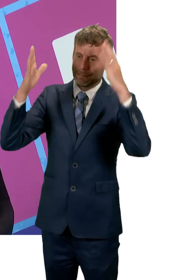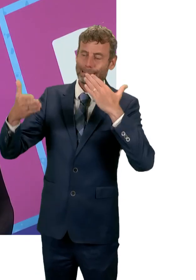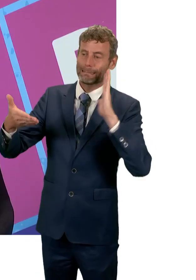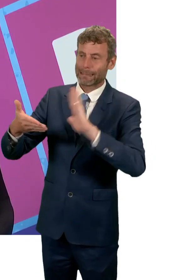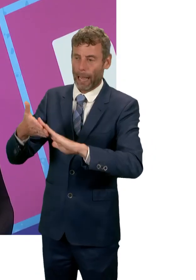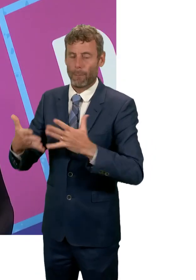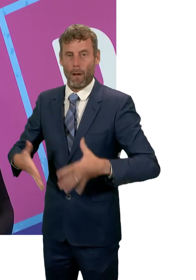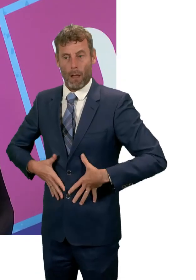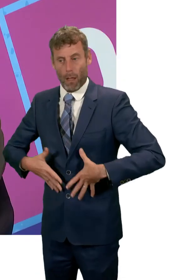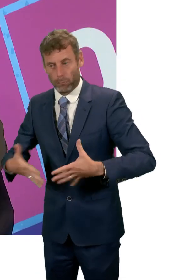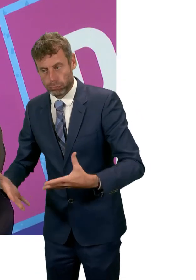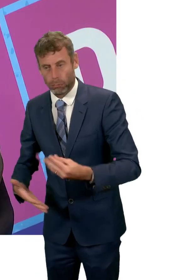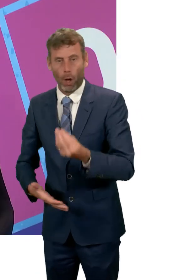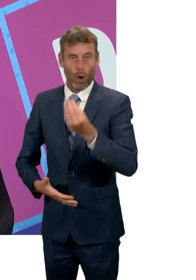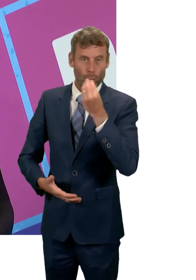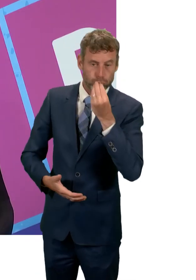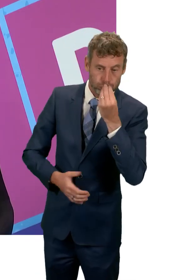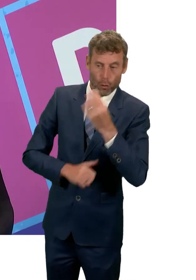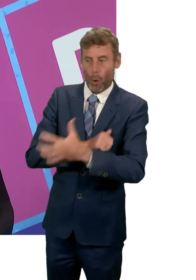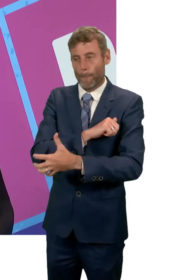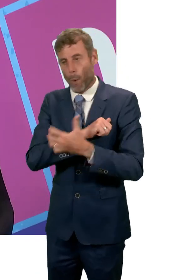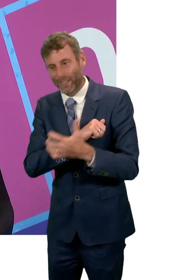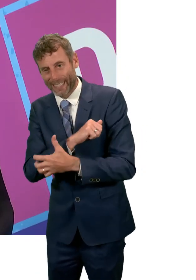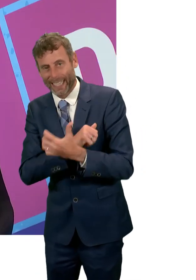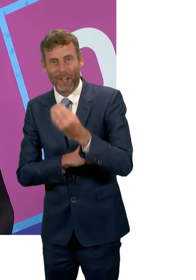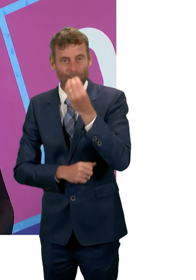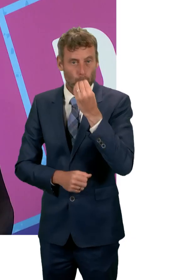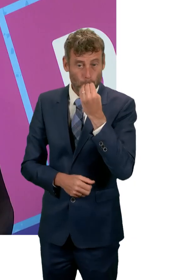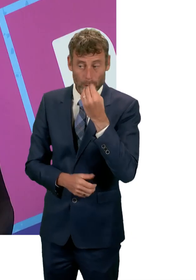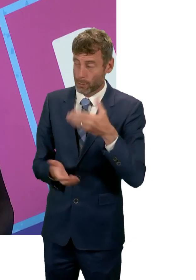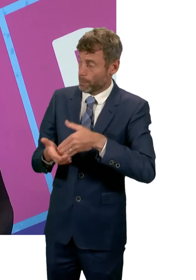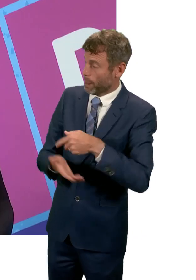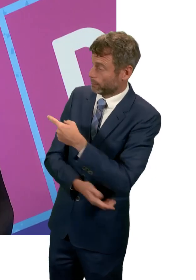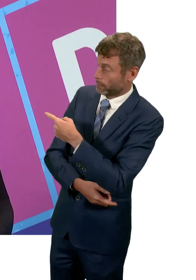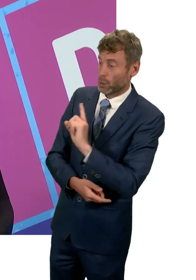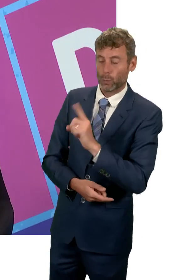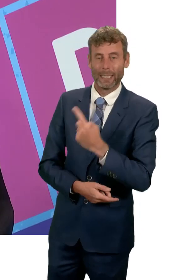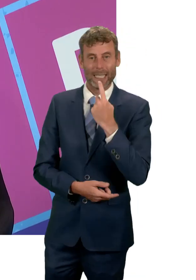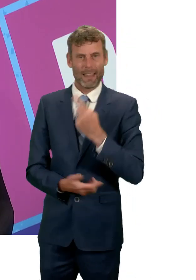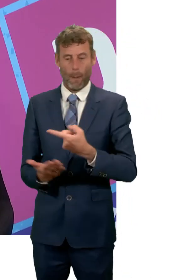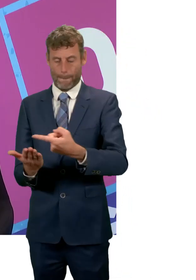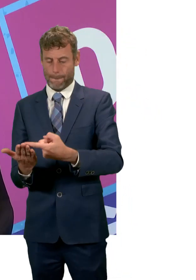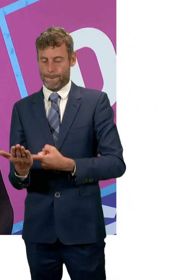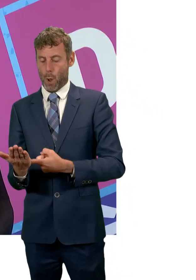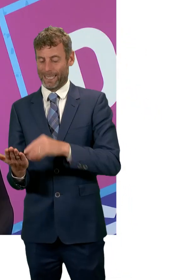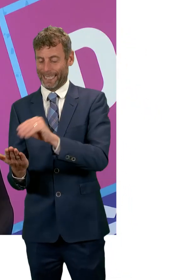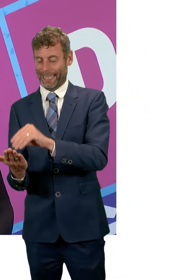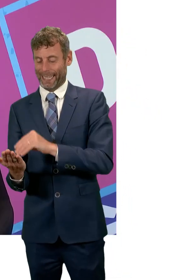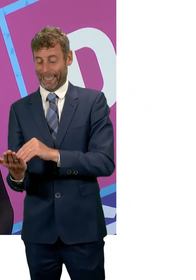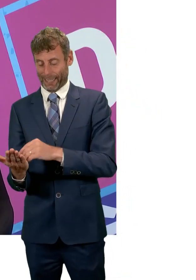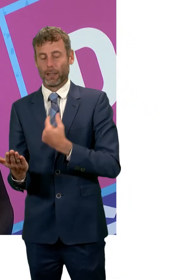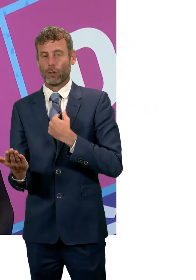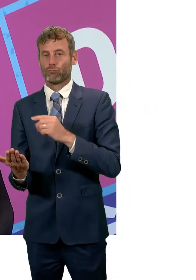And then I think in the back of my mind, I'm thinking of what Stuart's saying about conflict of interest in terms of who's driving